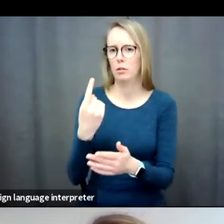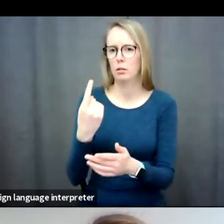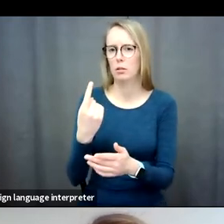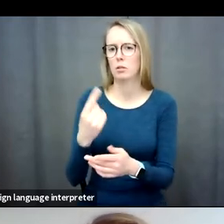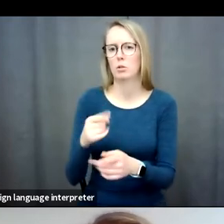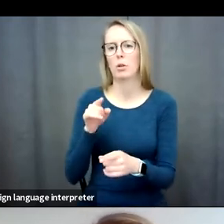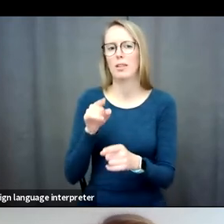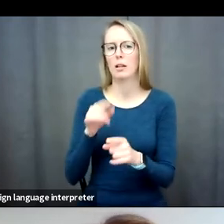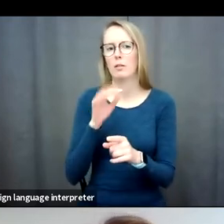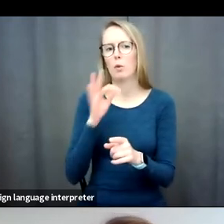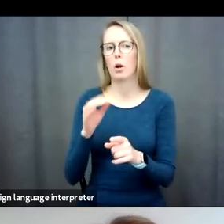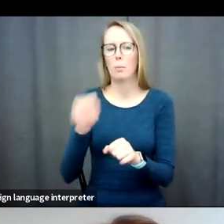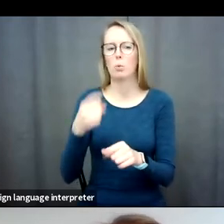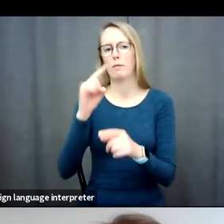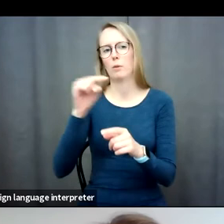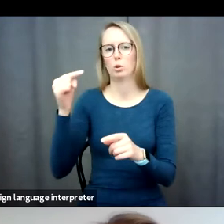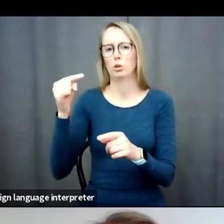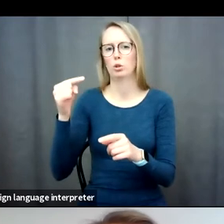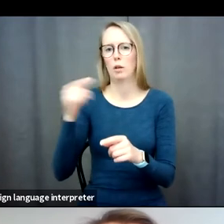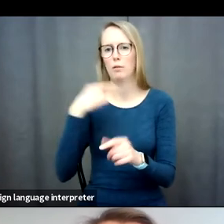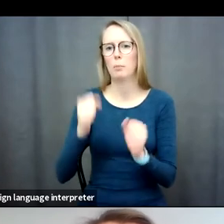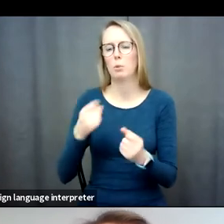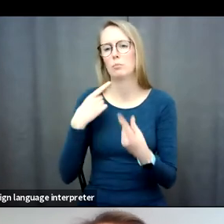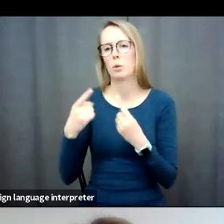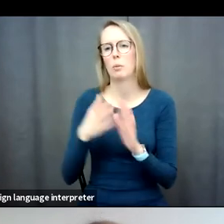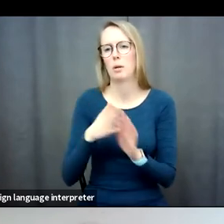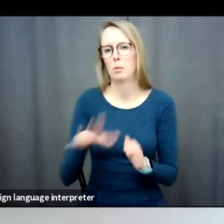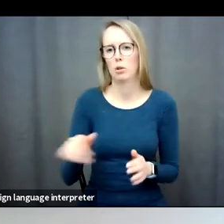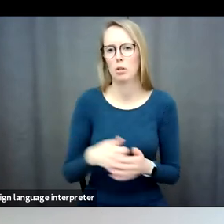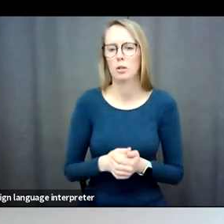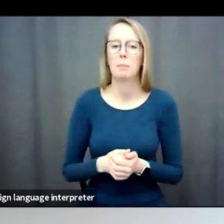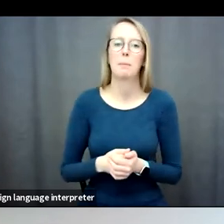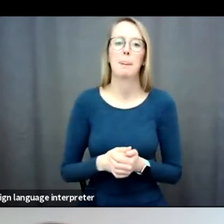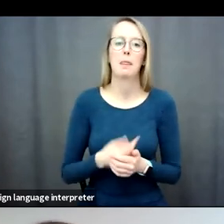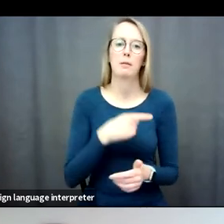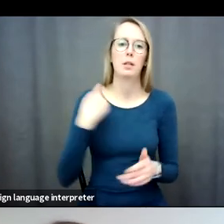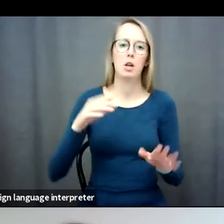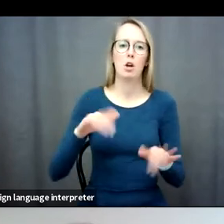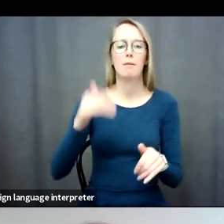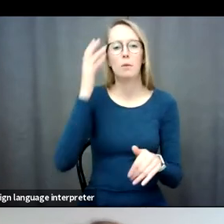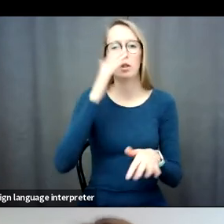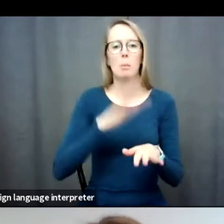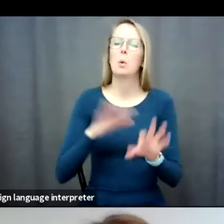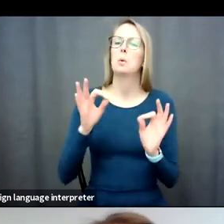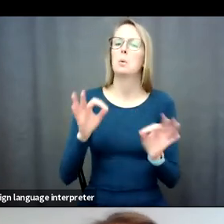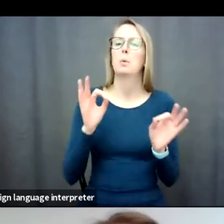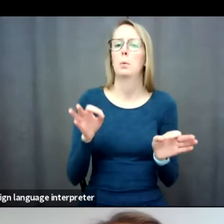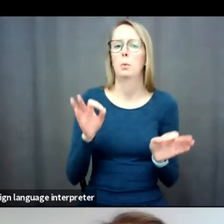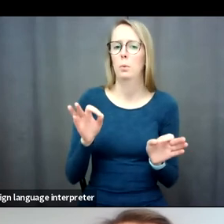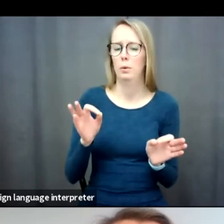that question, we have to talk to the children themselves. So we thought a lot about it. How can we do that? Because